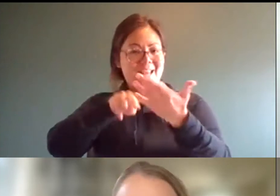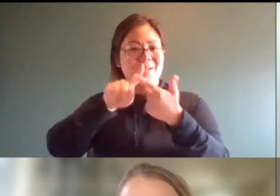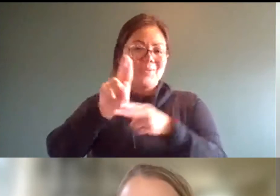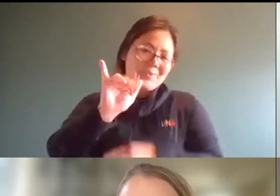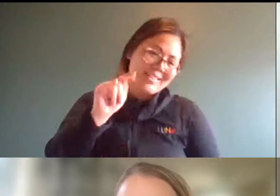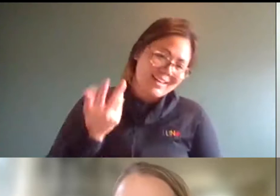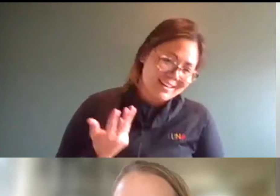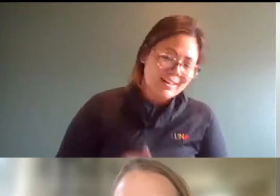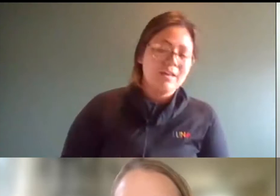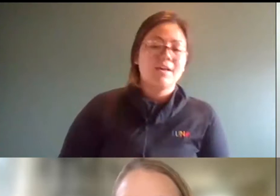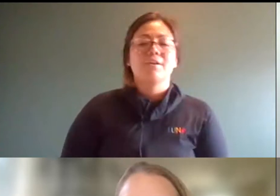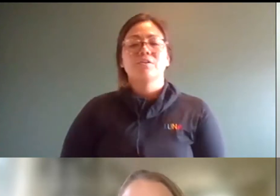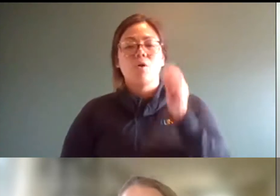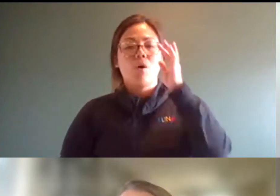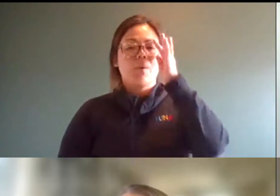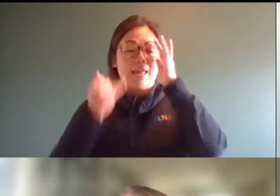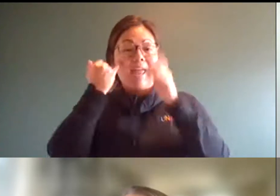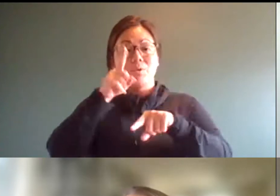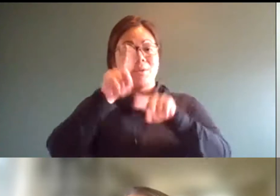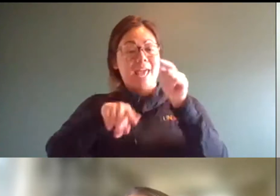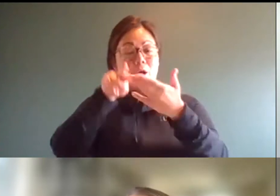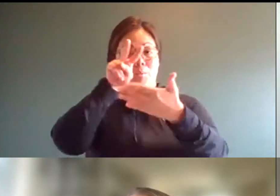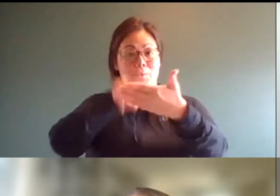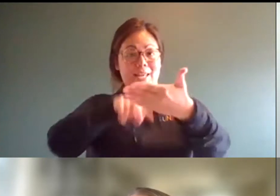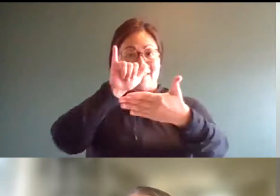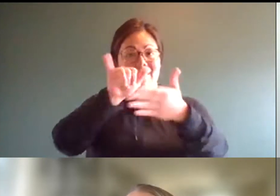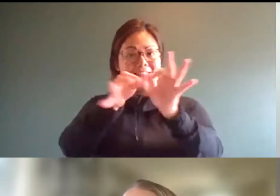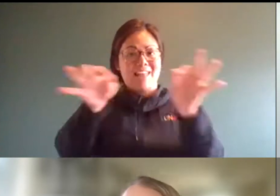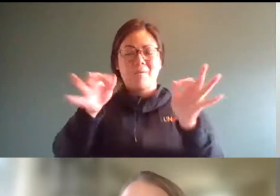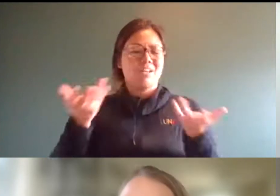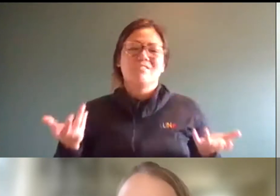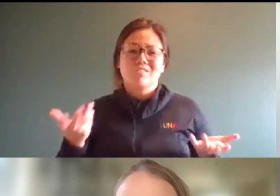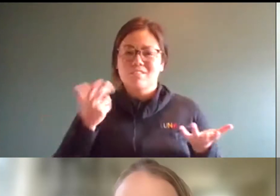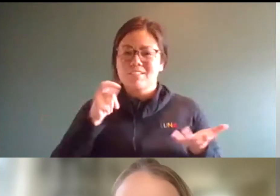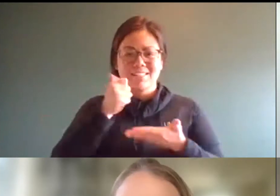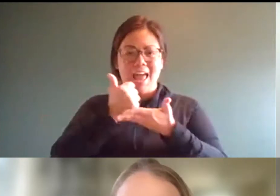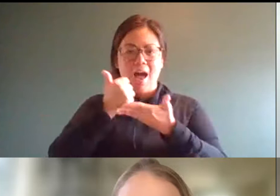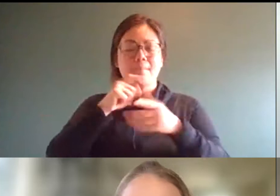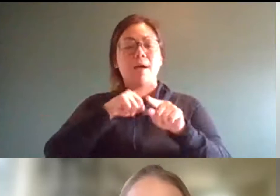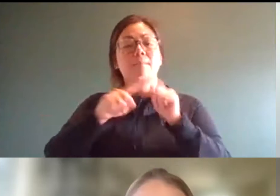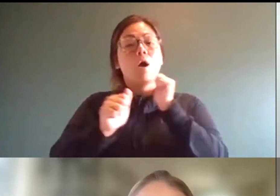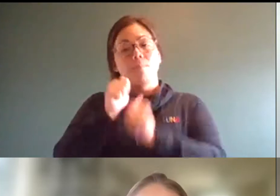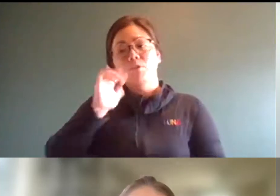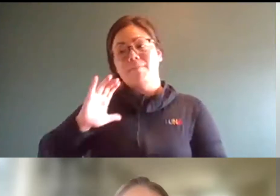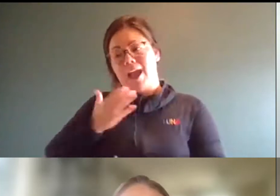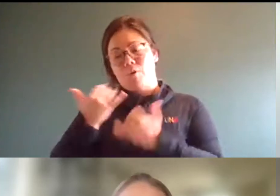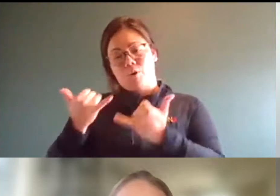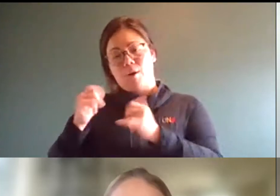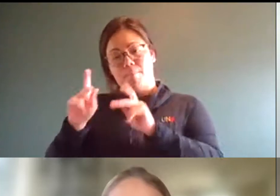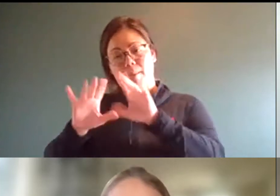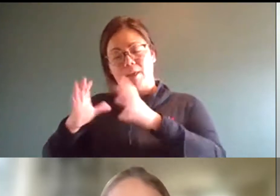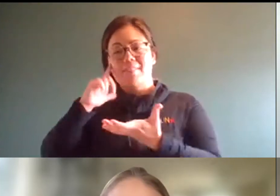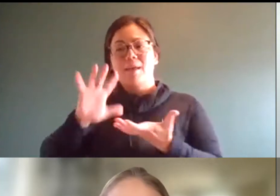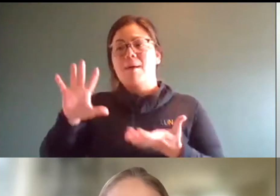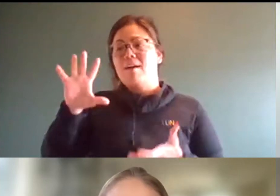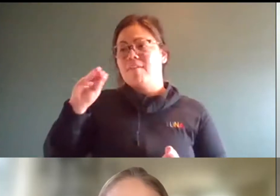So if you cannot read the language, it's not really helpful, but with most of our population, I'd say about